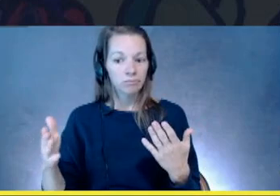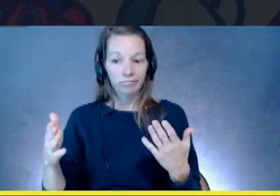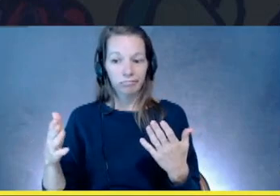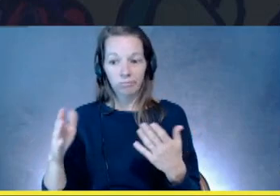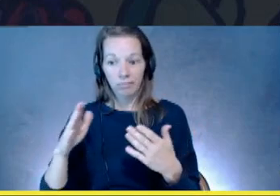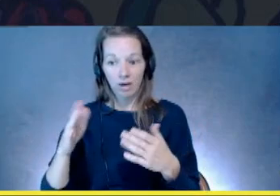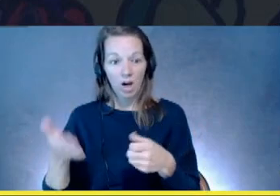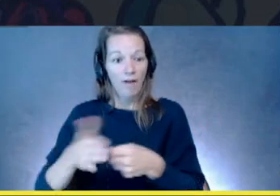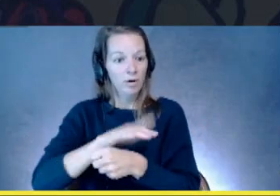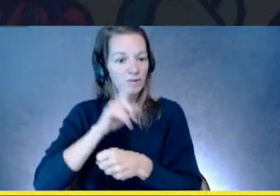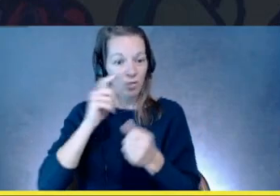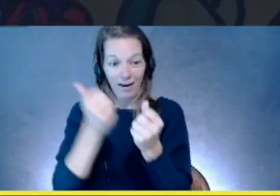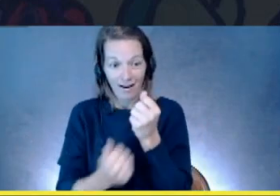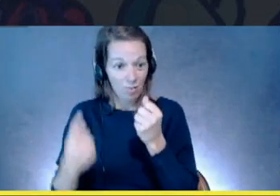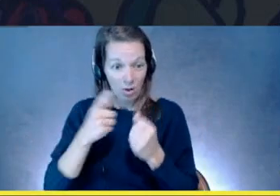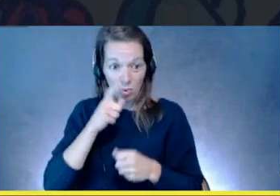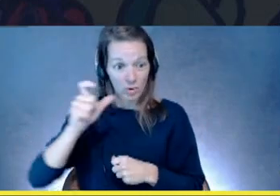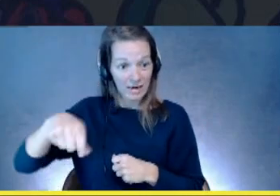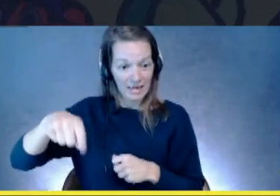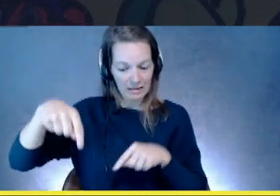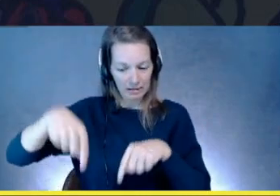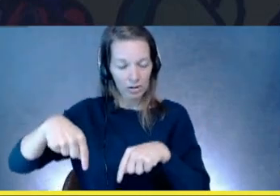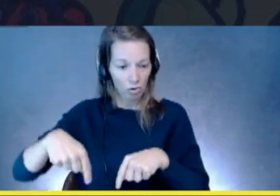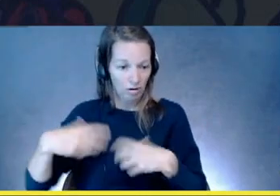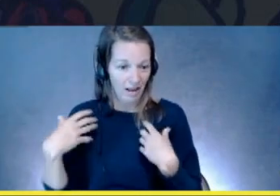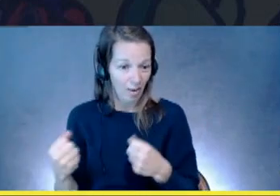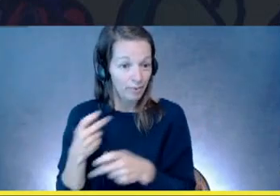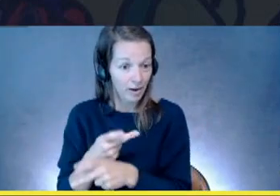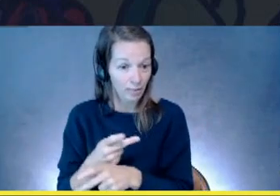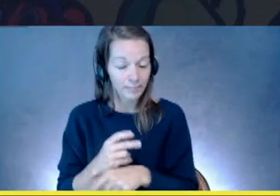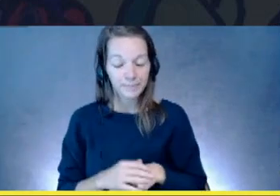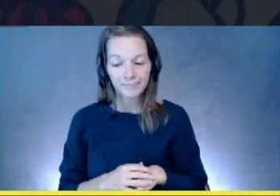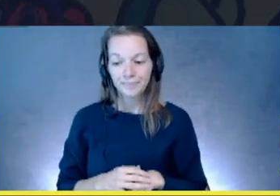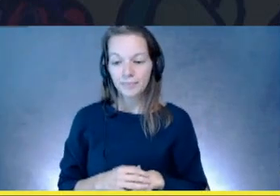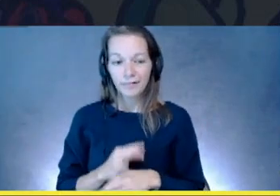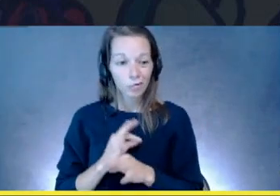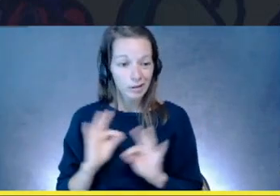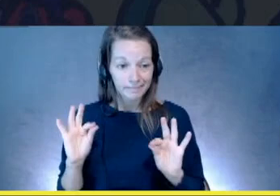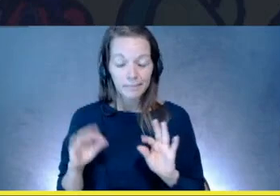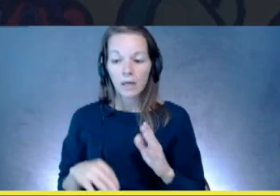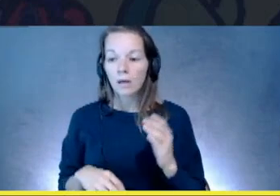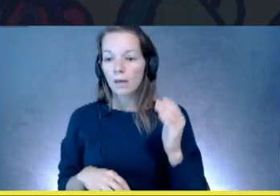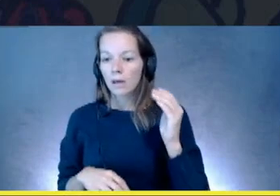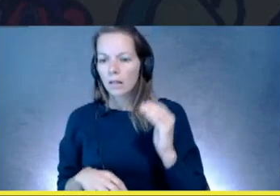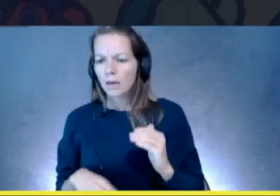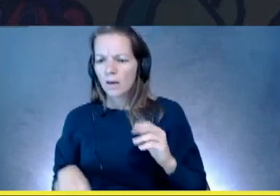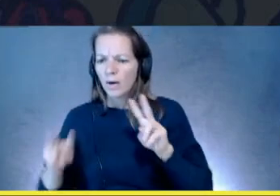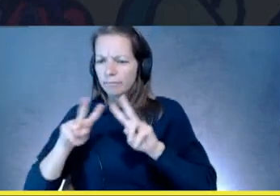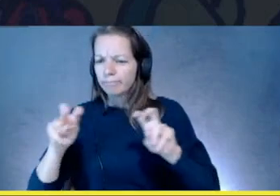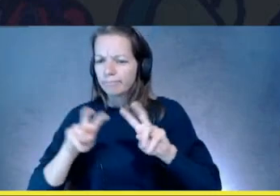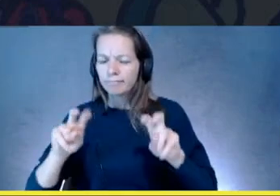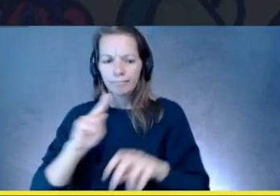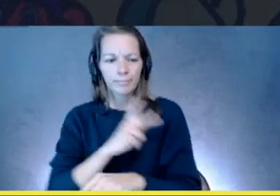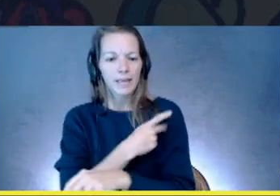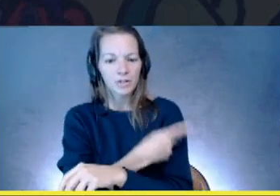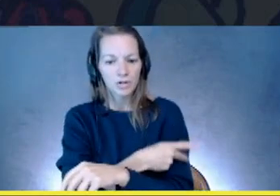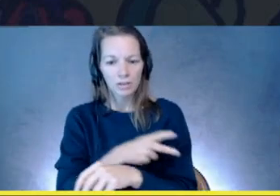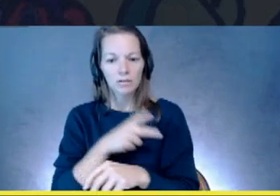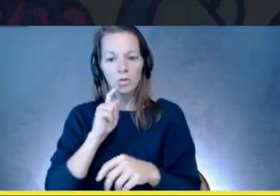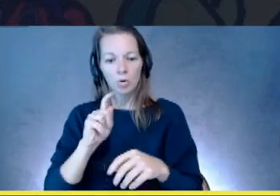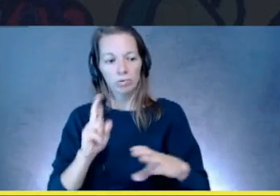needs it in England. And we looked at patients admitted between 2017